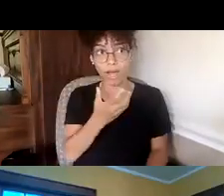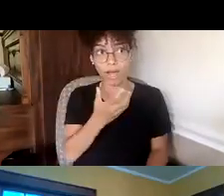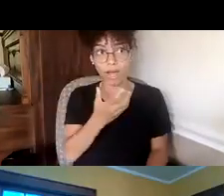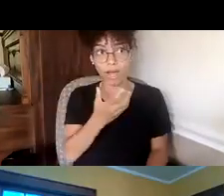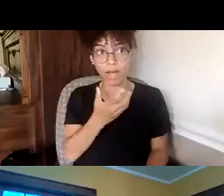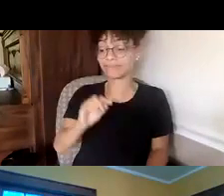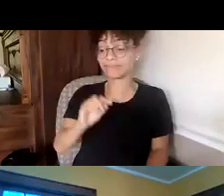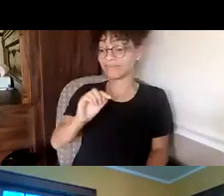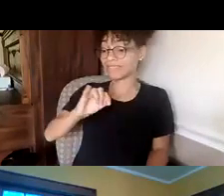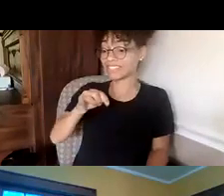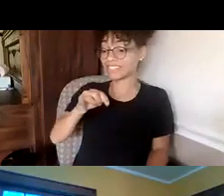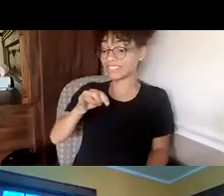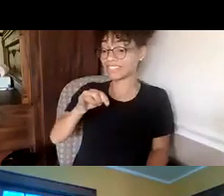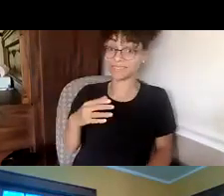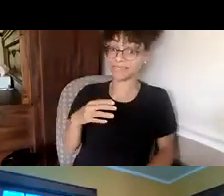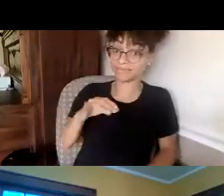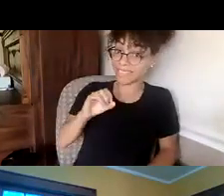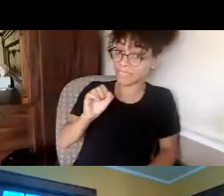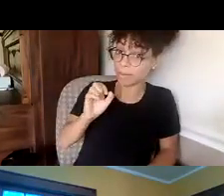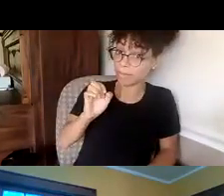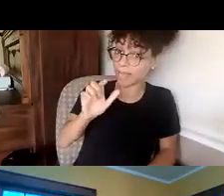Isabel, you want to go next?